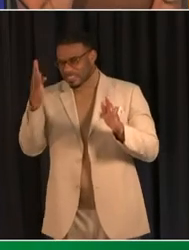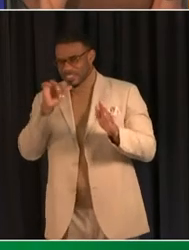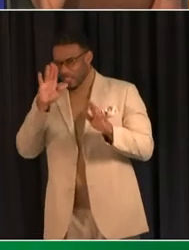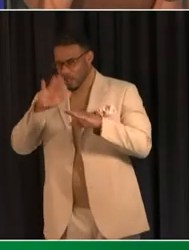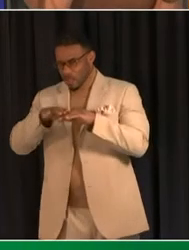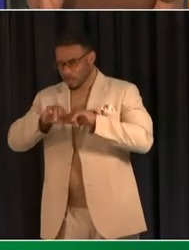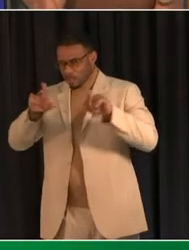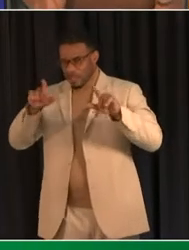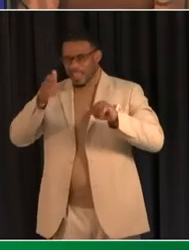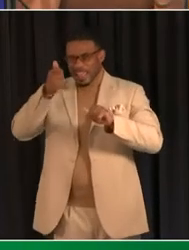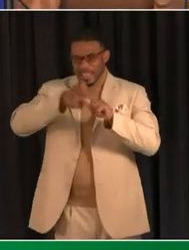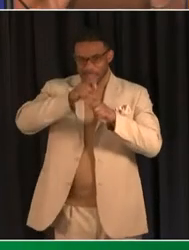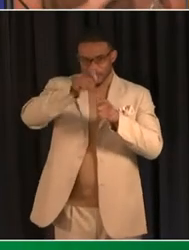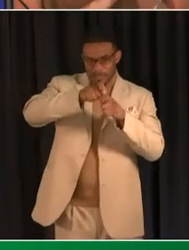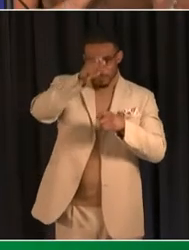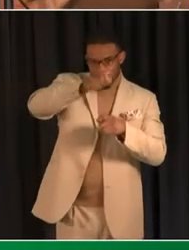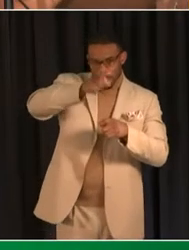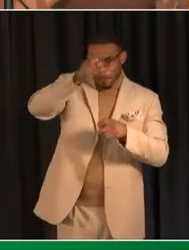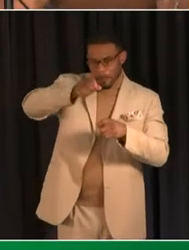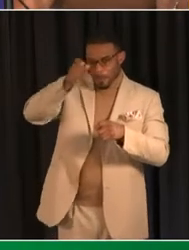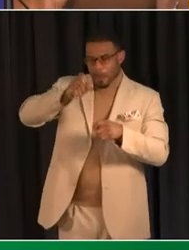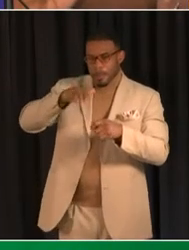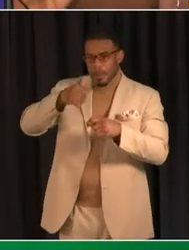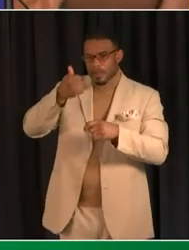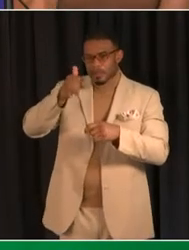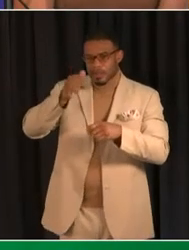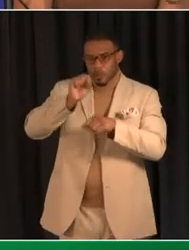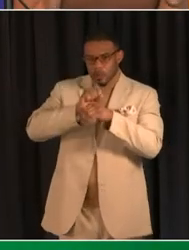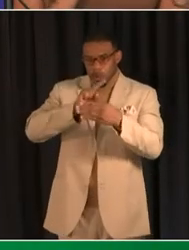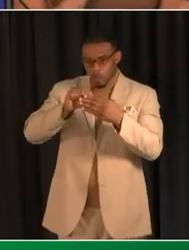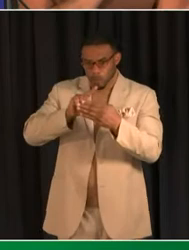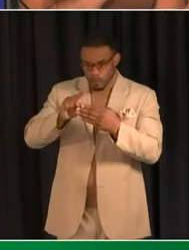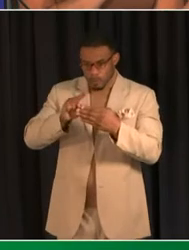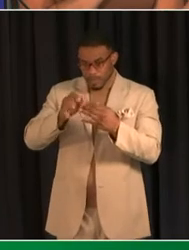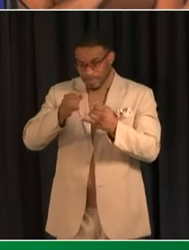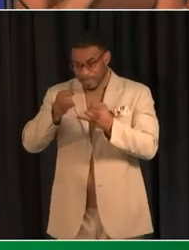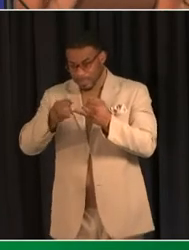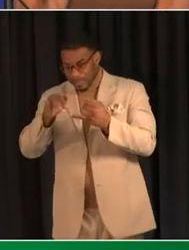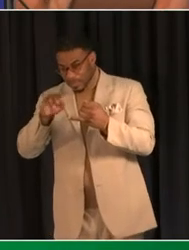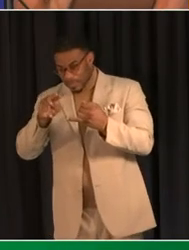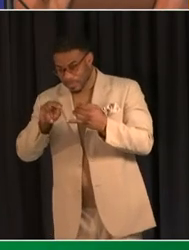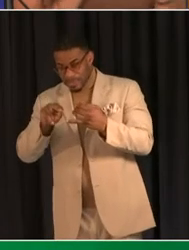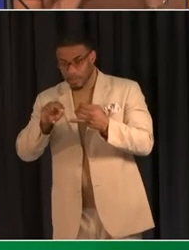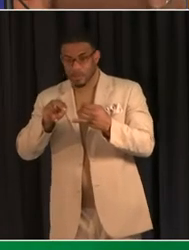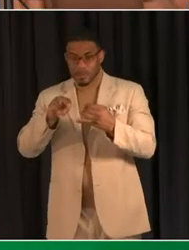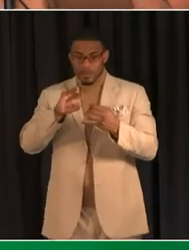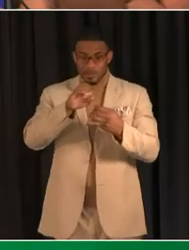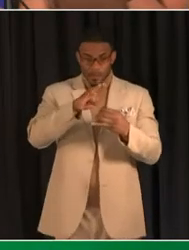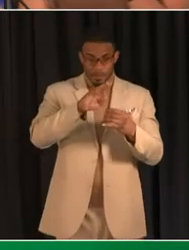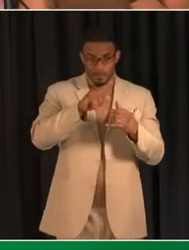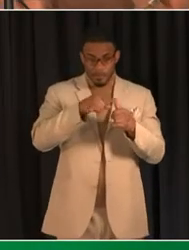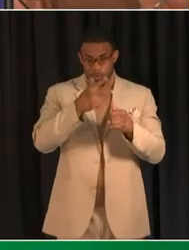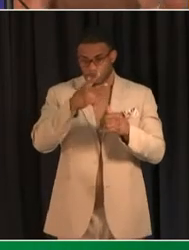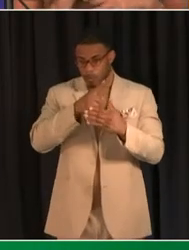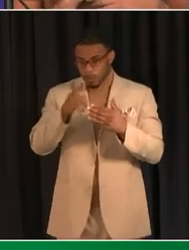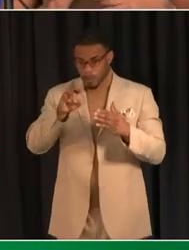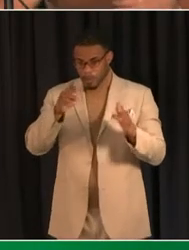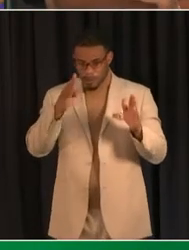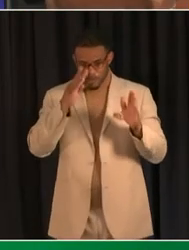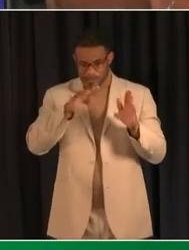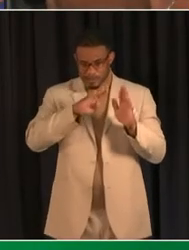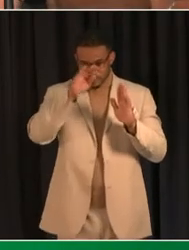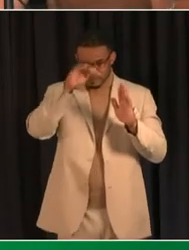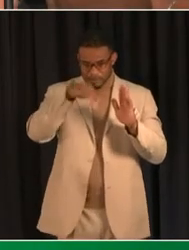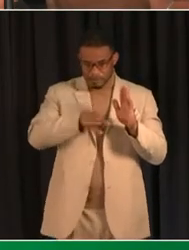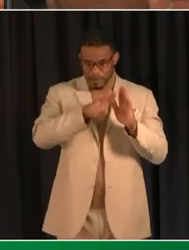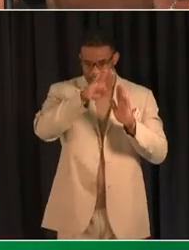Sundays aren't there, each specific bars. And about 10 work weeks, the tail end of January, all of February, and that first 3 weeks of March. So